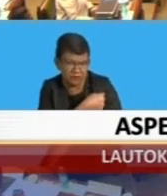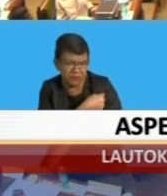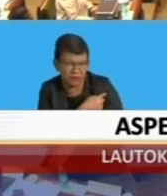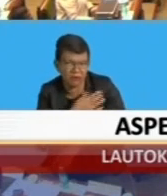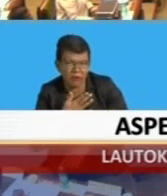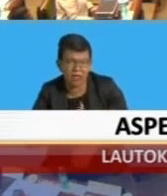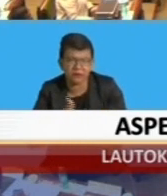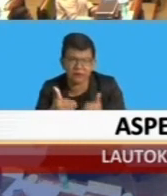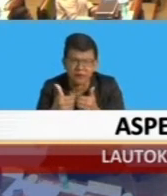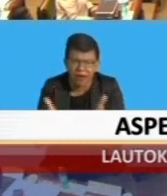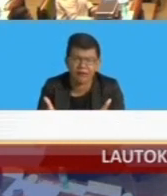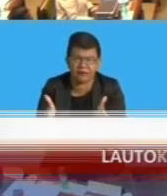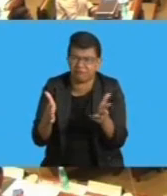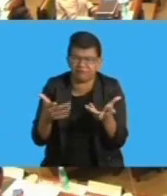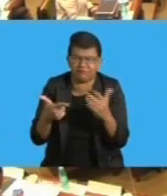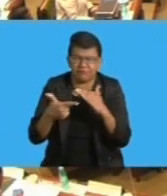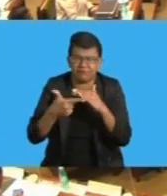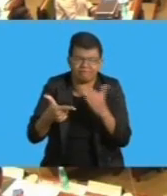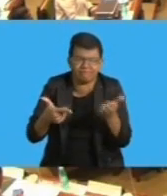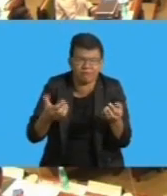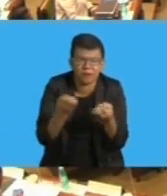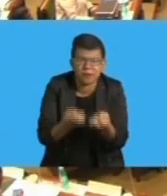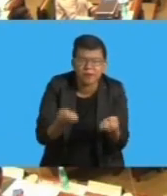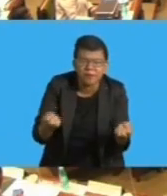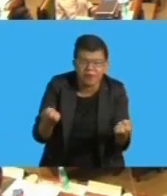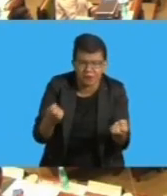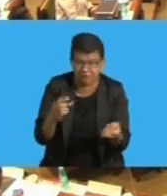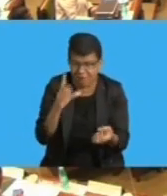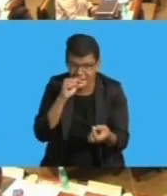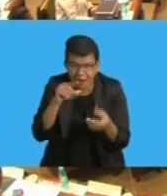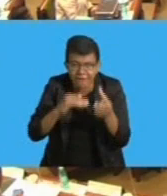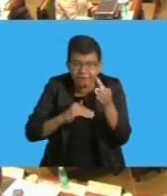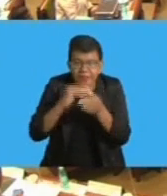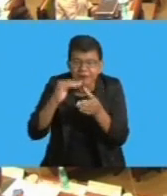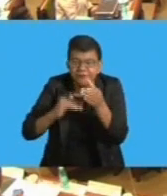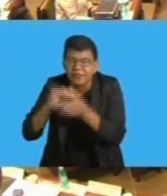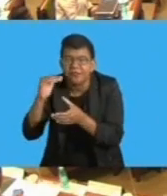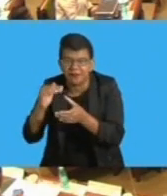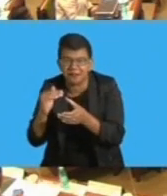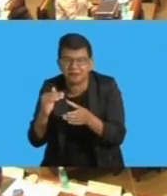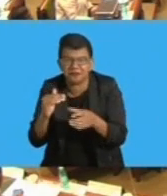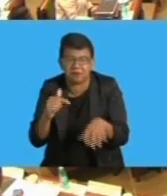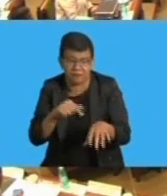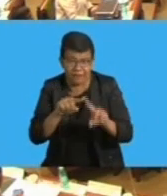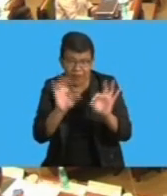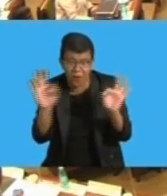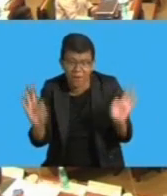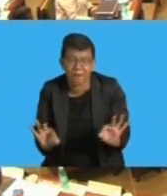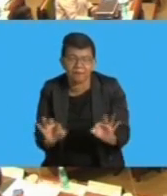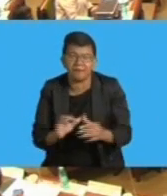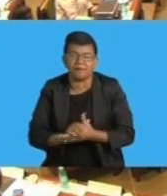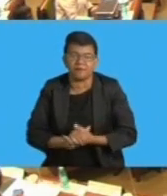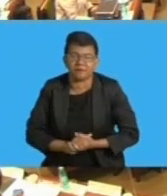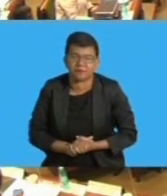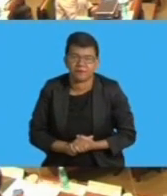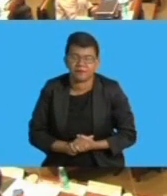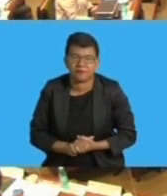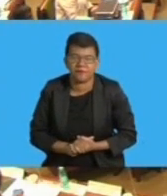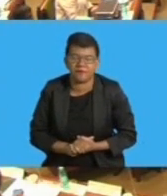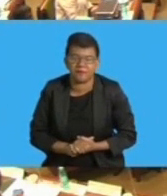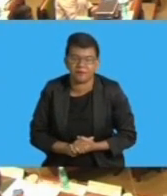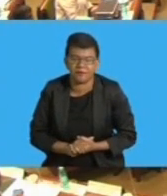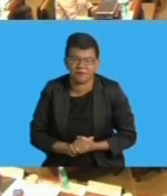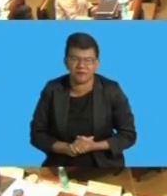expert staff that will be required in respect of expediting the commissioning of the two hospitals. Just by way of interest, Mr. Speaker, so only